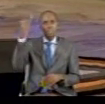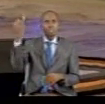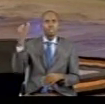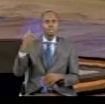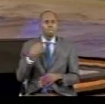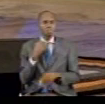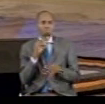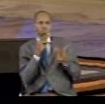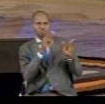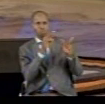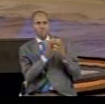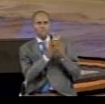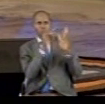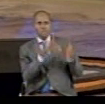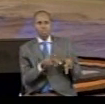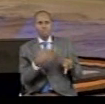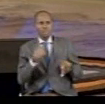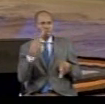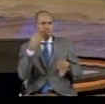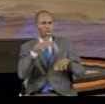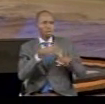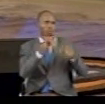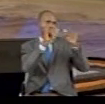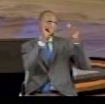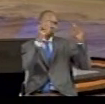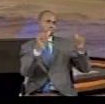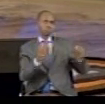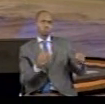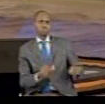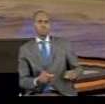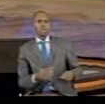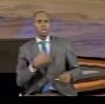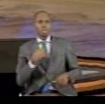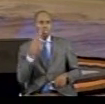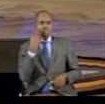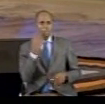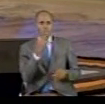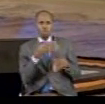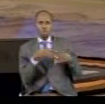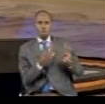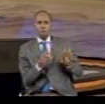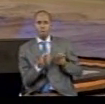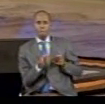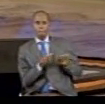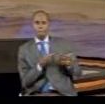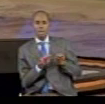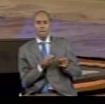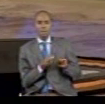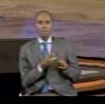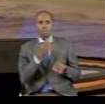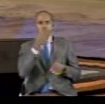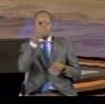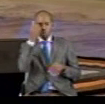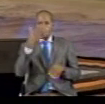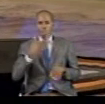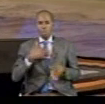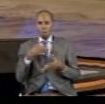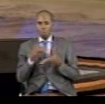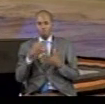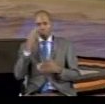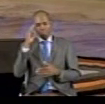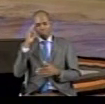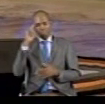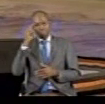his posture, I look at his body language, and because of my supposition,